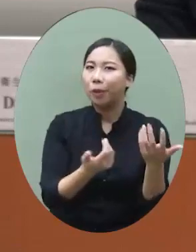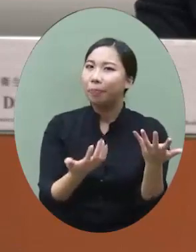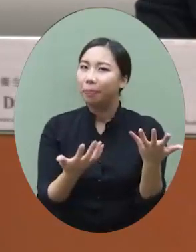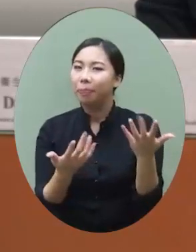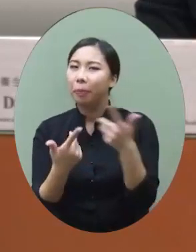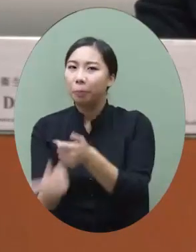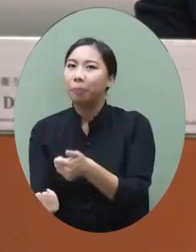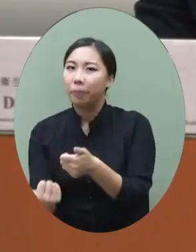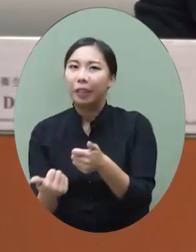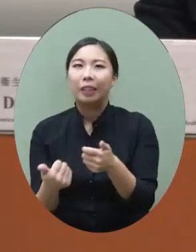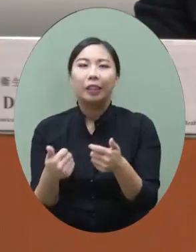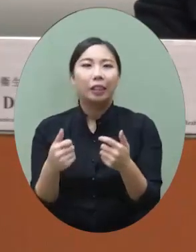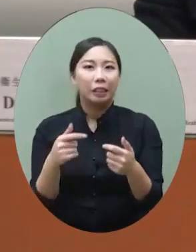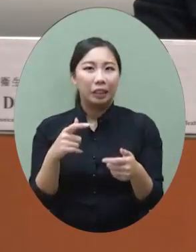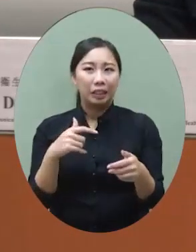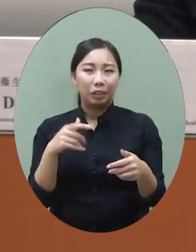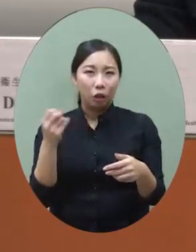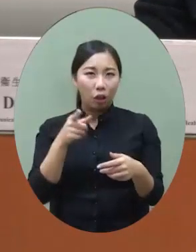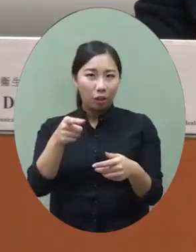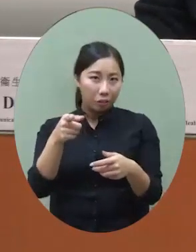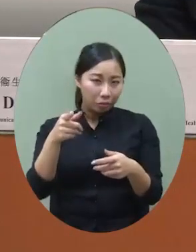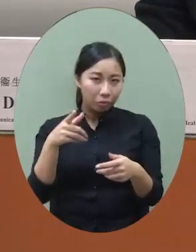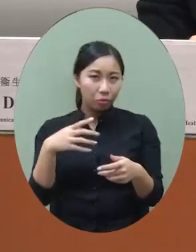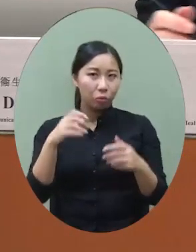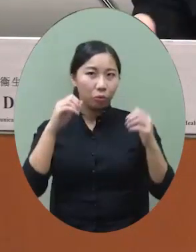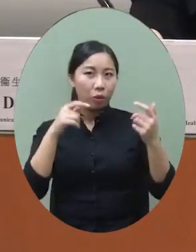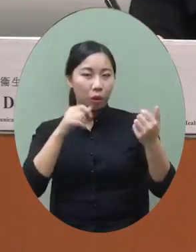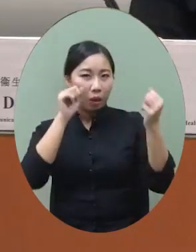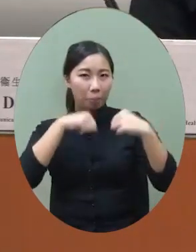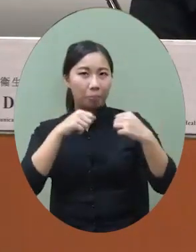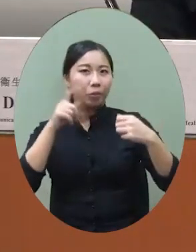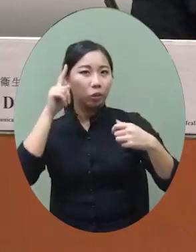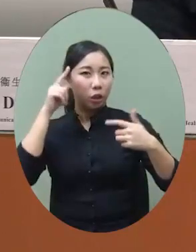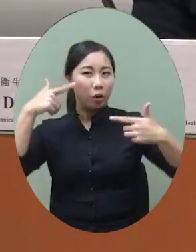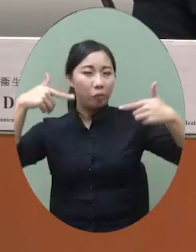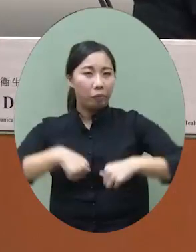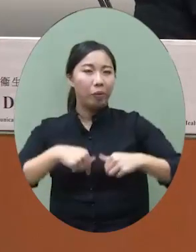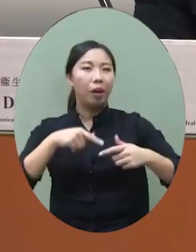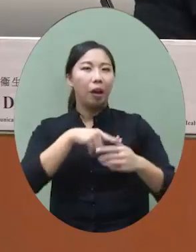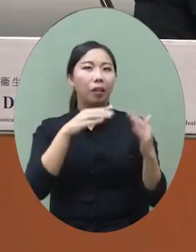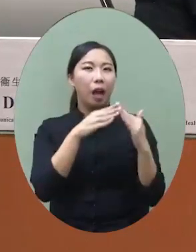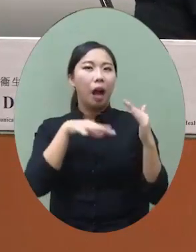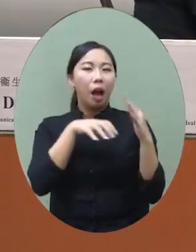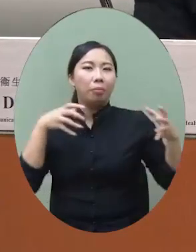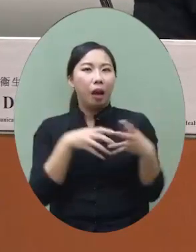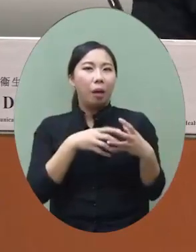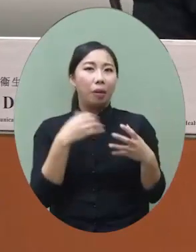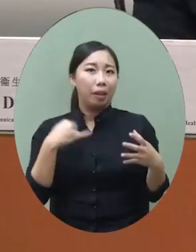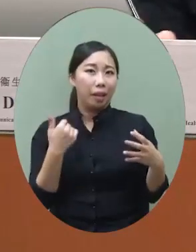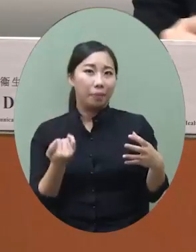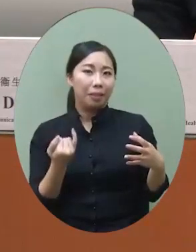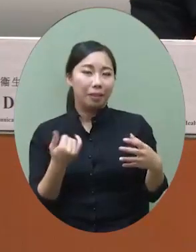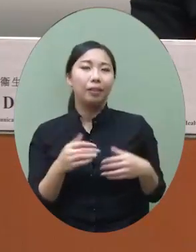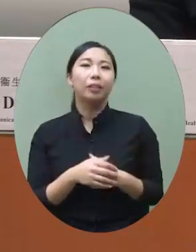gatherings by laws to curb the virus spread? And my last question is to Dr. Yu. Will the hospital authority confirm